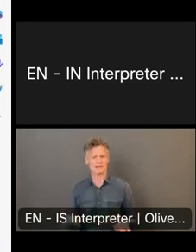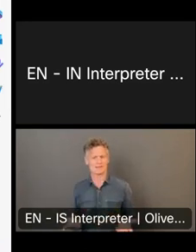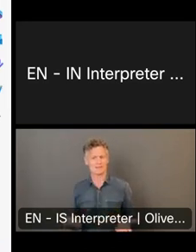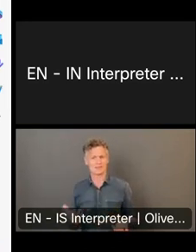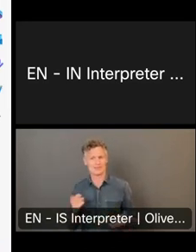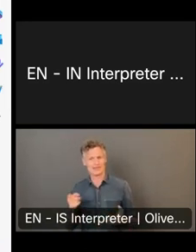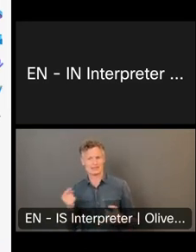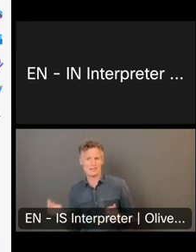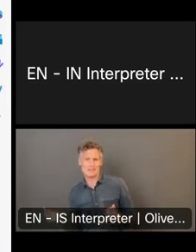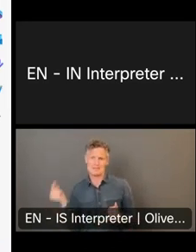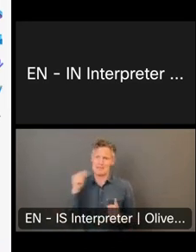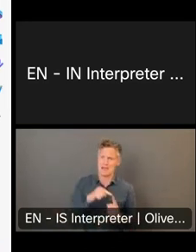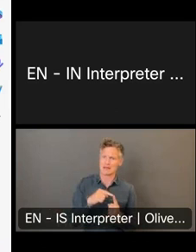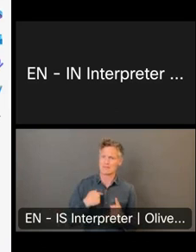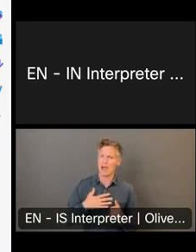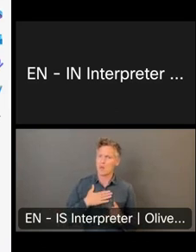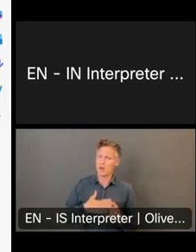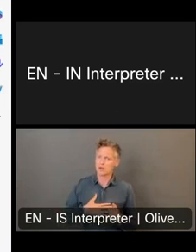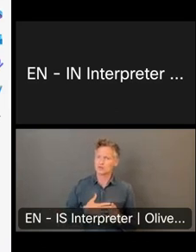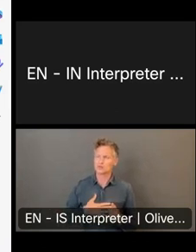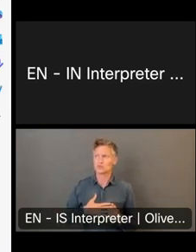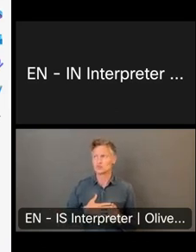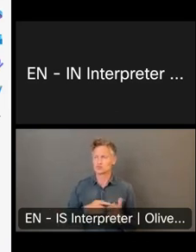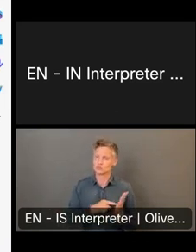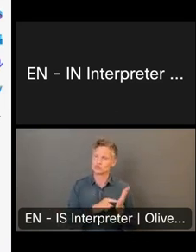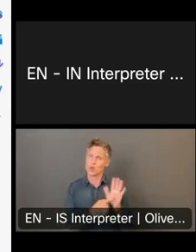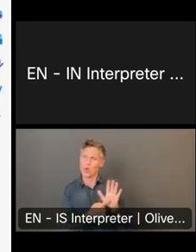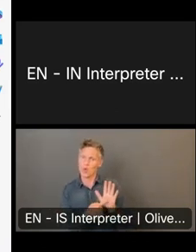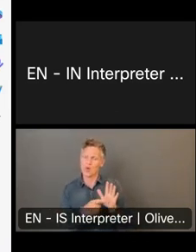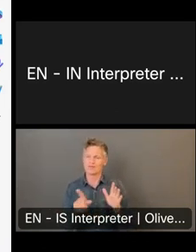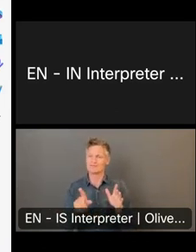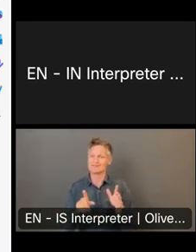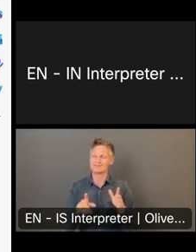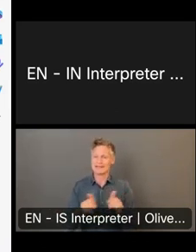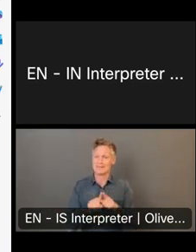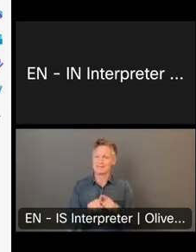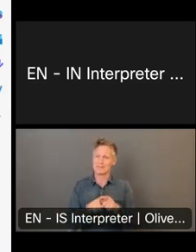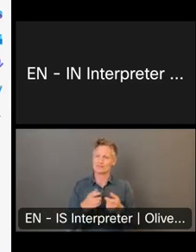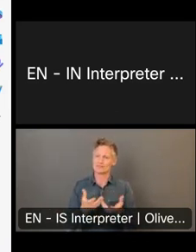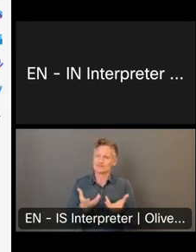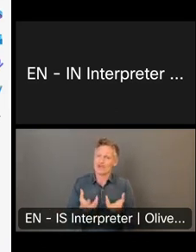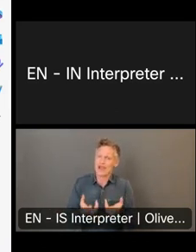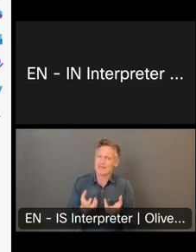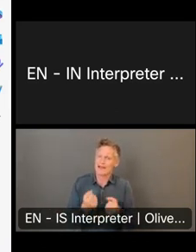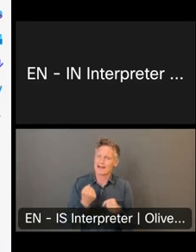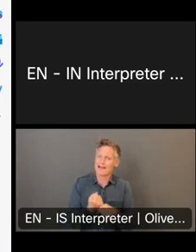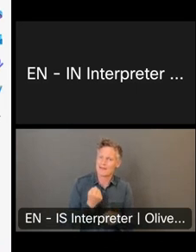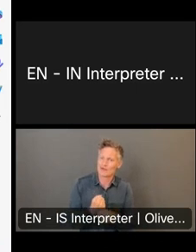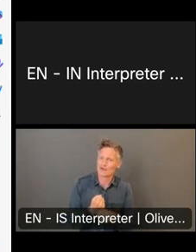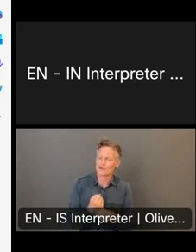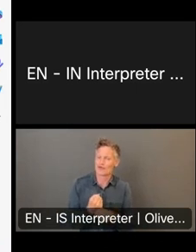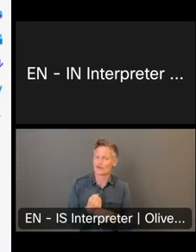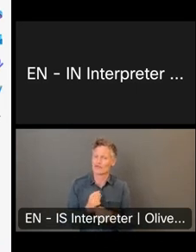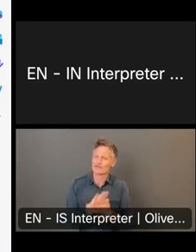what I try to capture with the division of pragmatic labor, that the the marked forms, which are longer